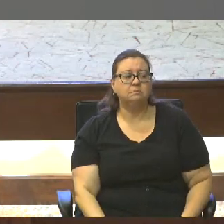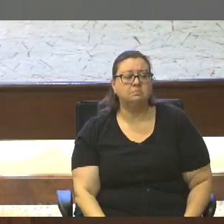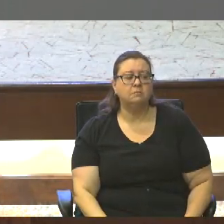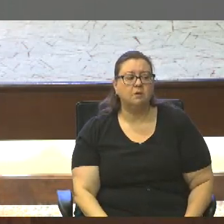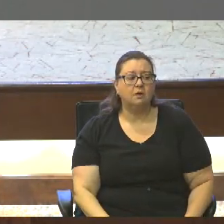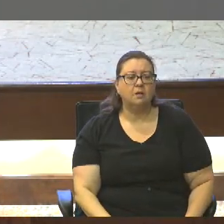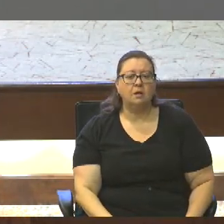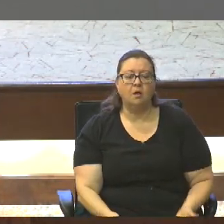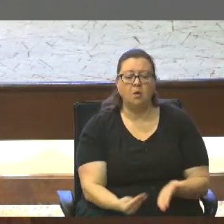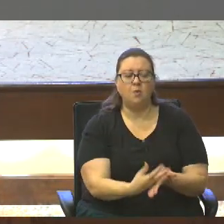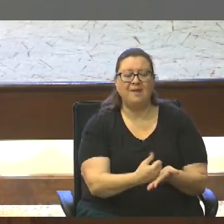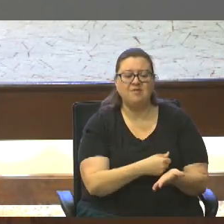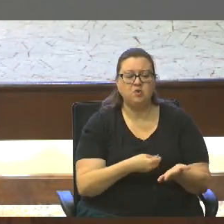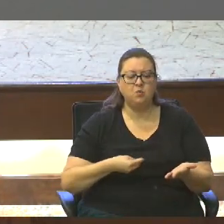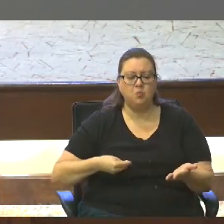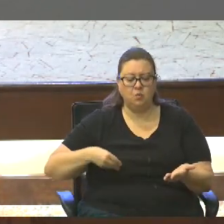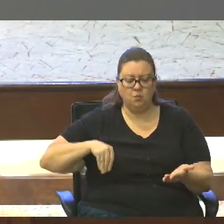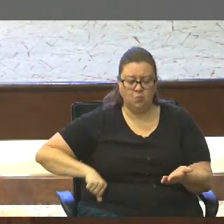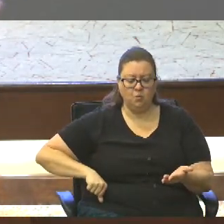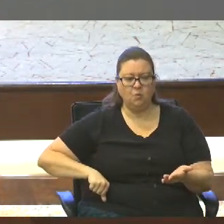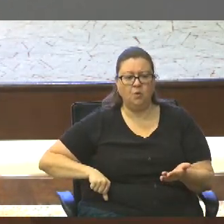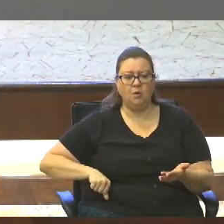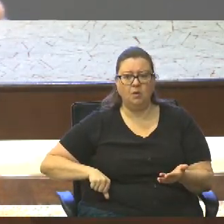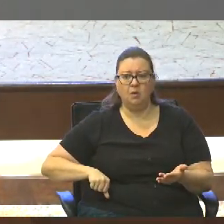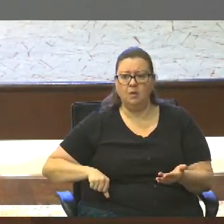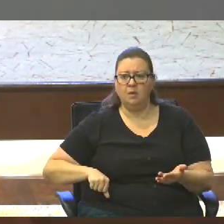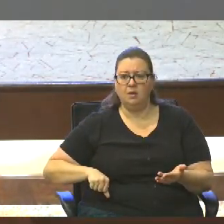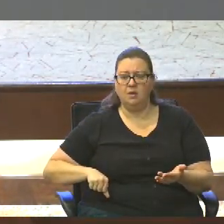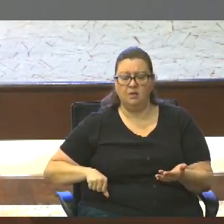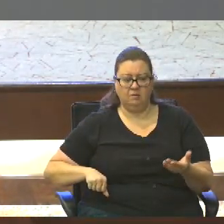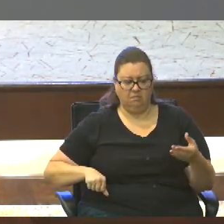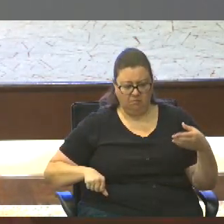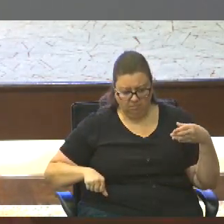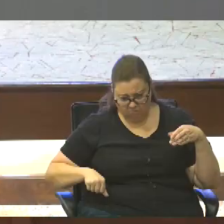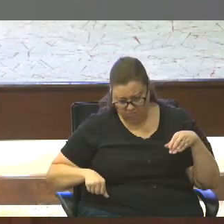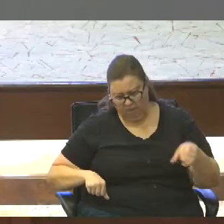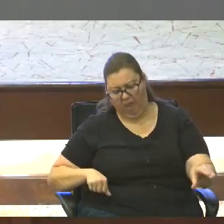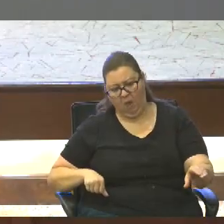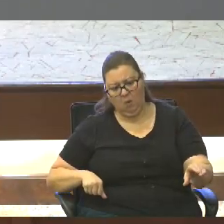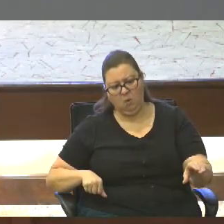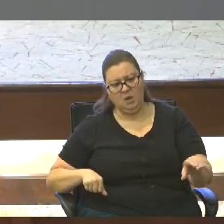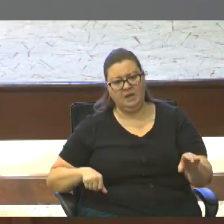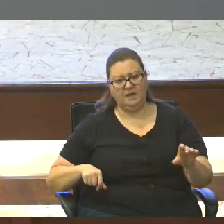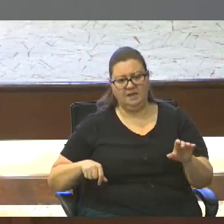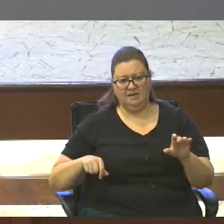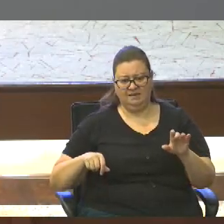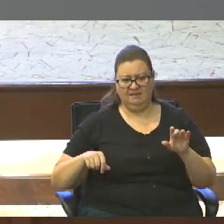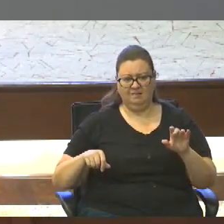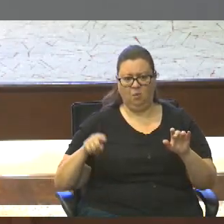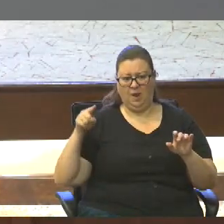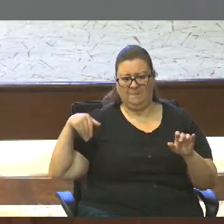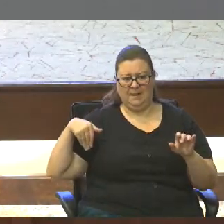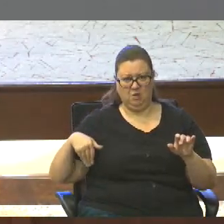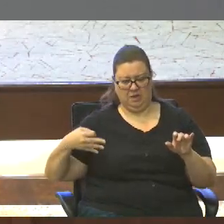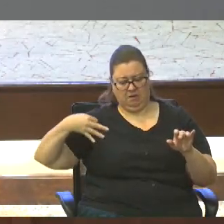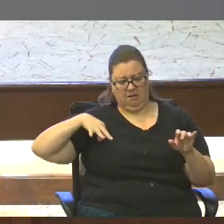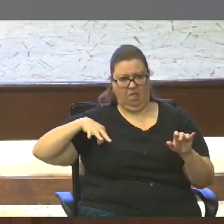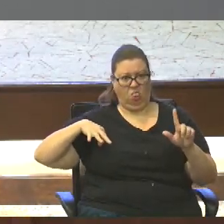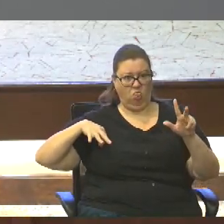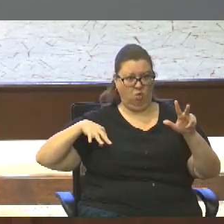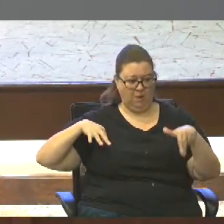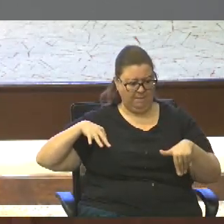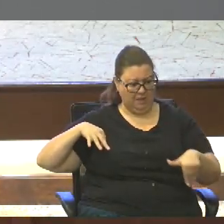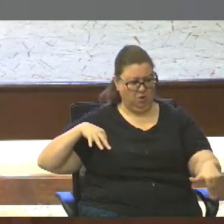Our revenue is staying right in that, million one range, and our Yes. expenses are now approaching 3 million a